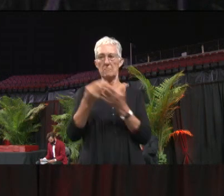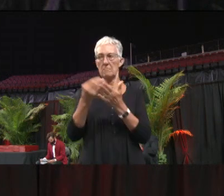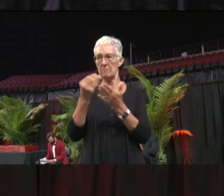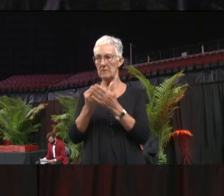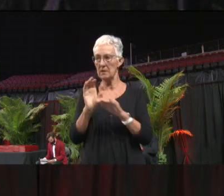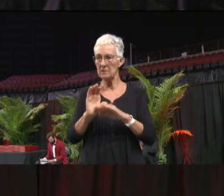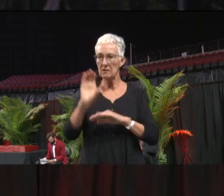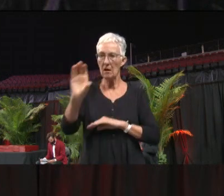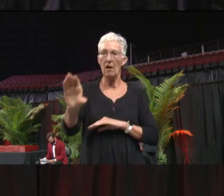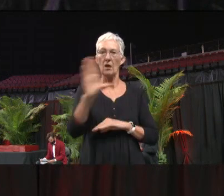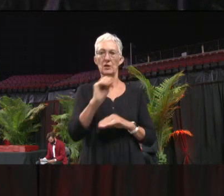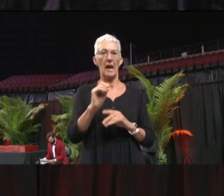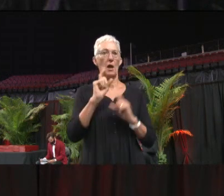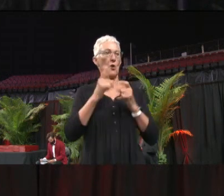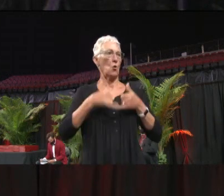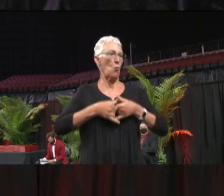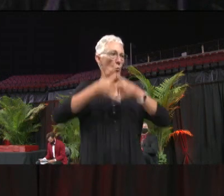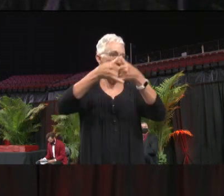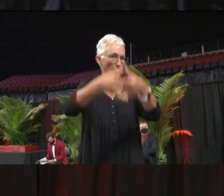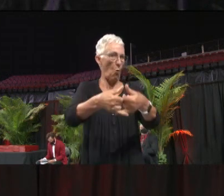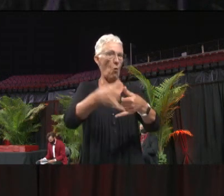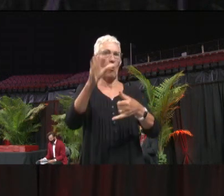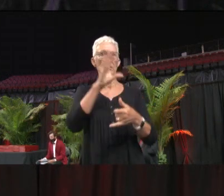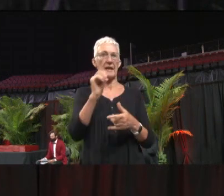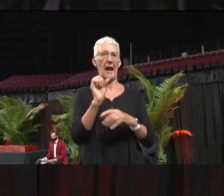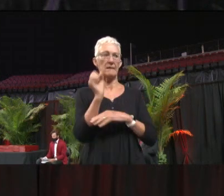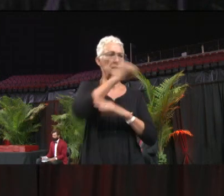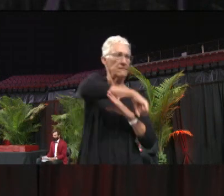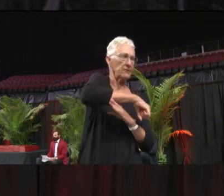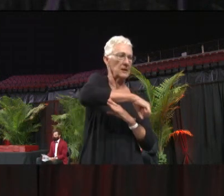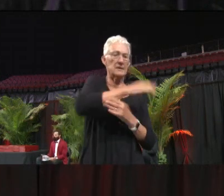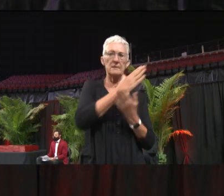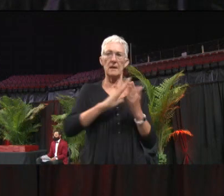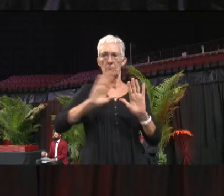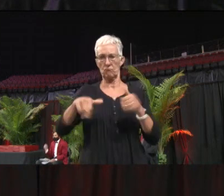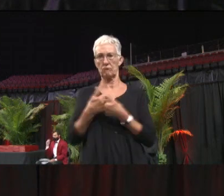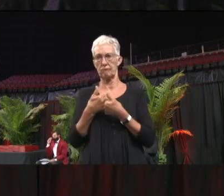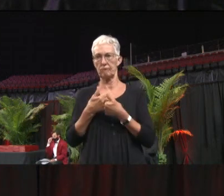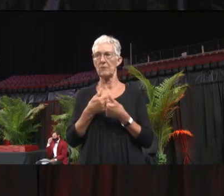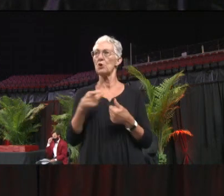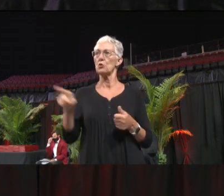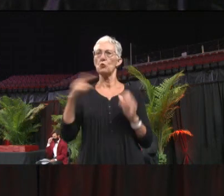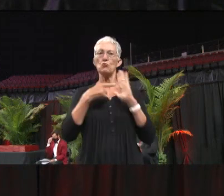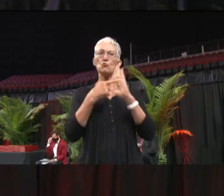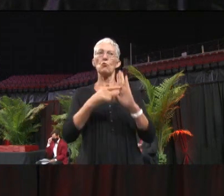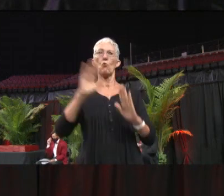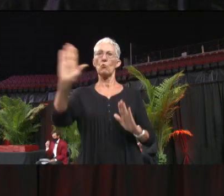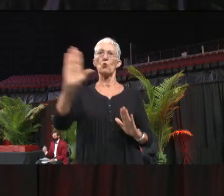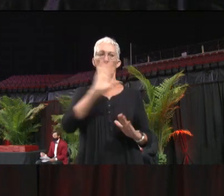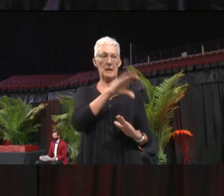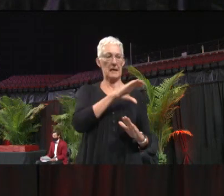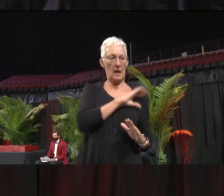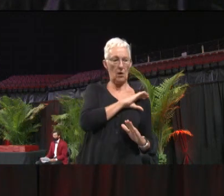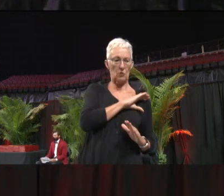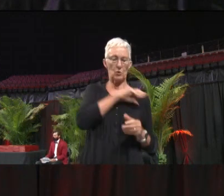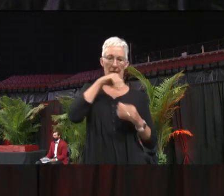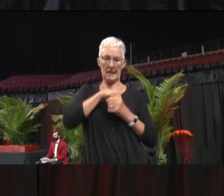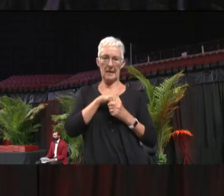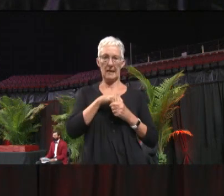challenges. You have demonstrated your talent and your character both in and out of the